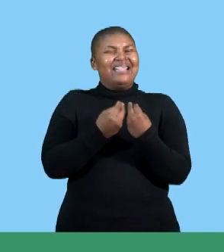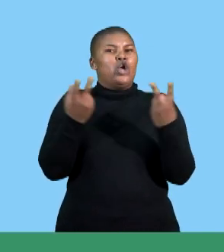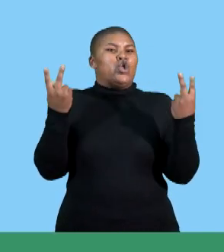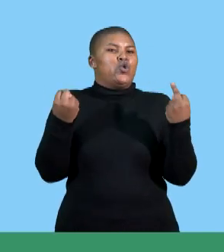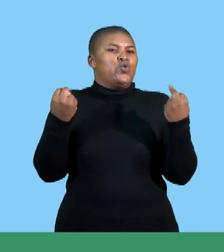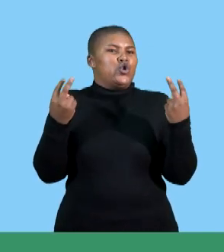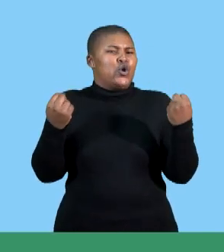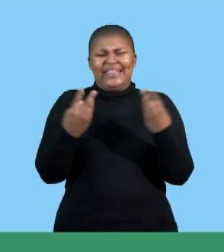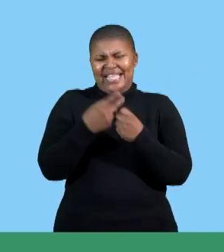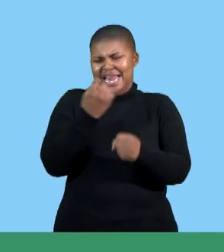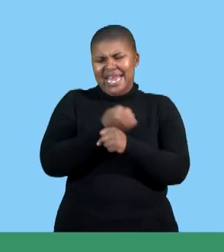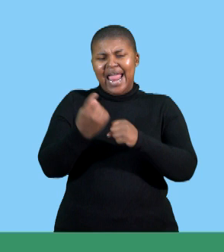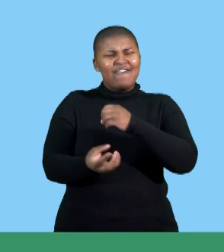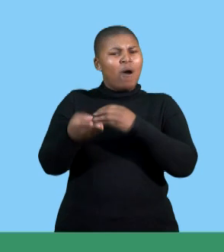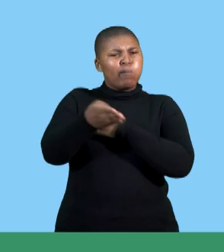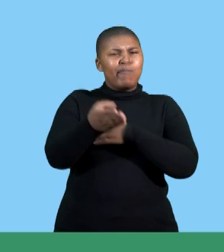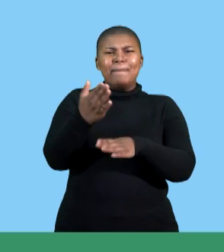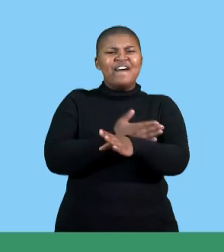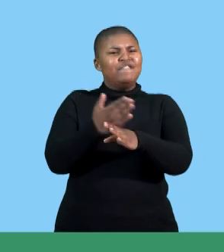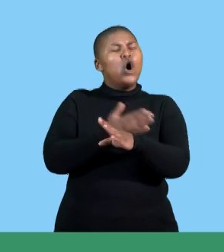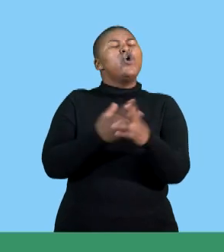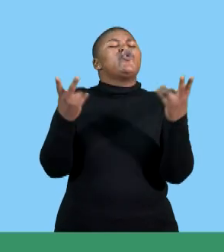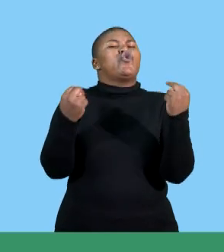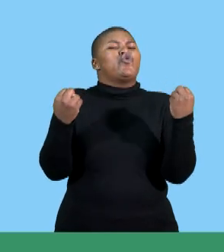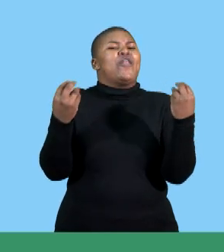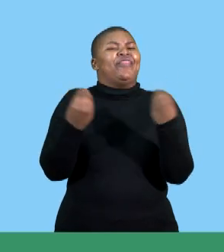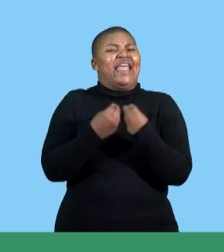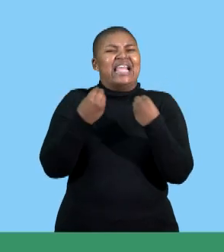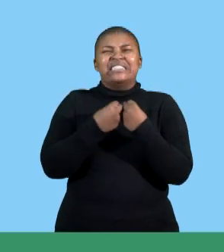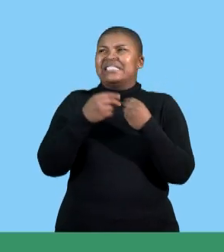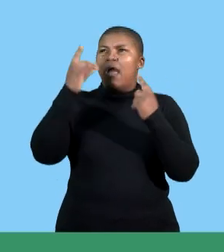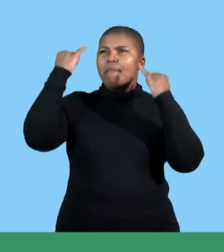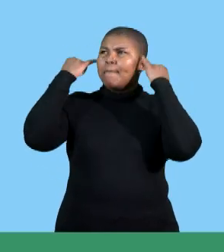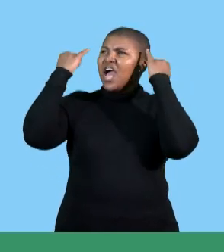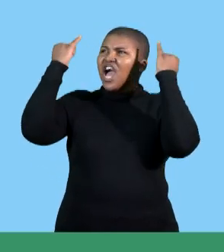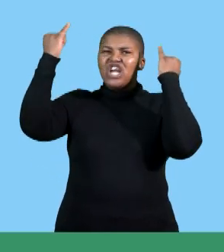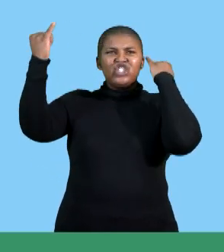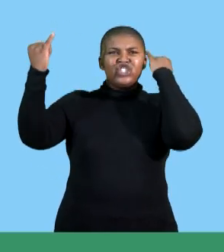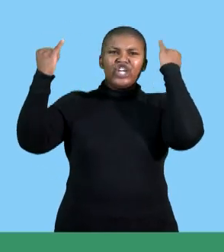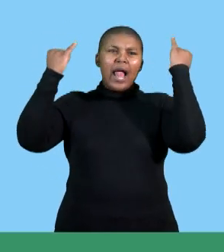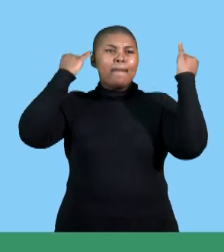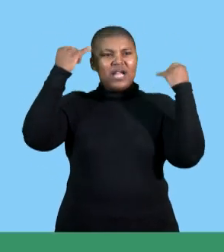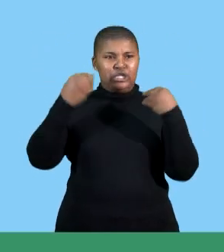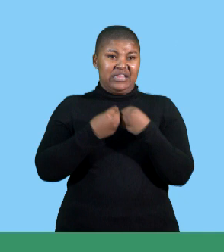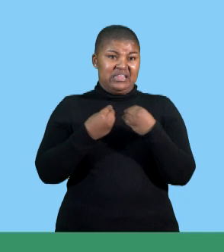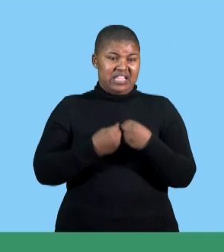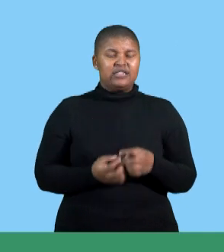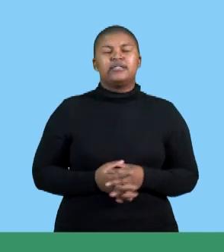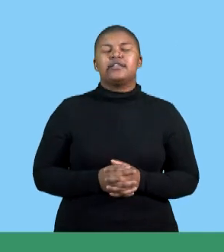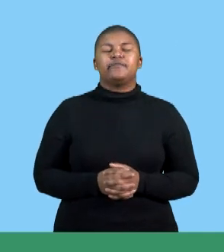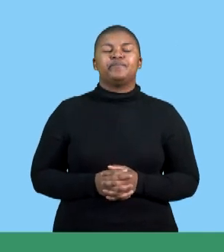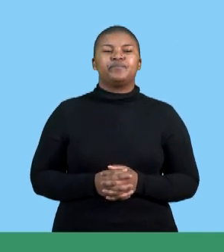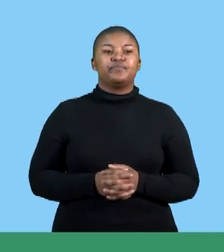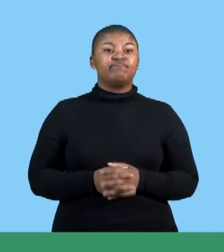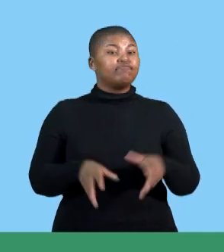before. Thinking out of the box, thinking out of the imaginary, basically. Number 2, or bullet